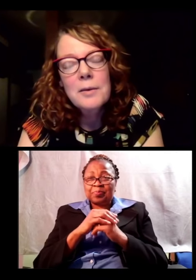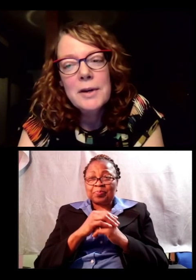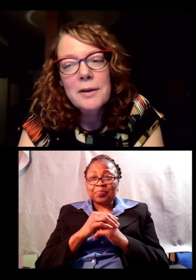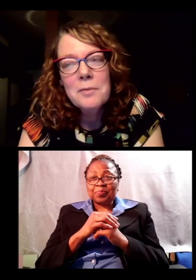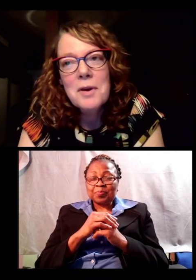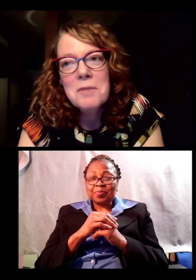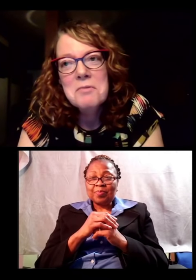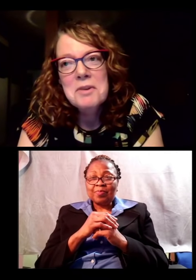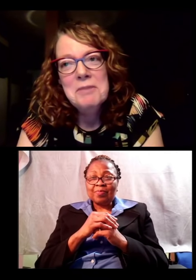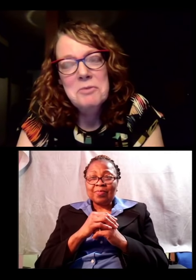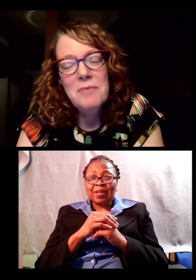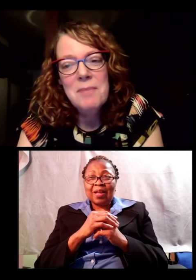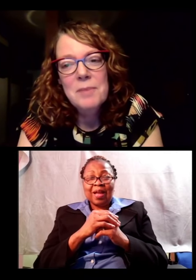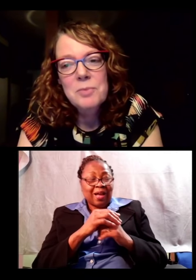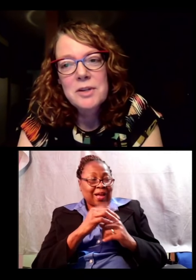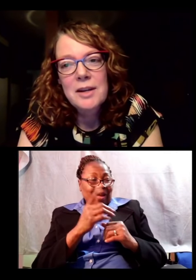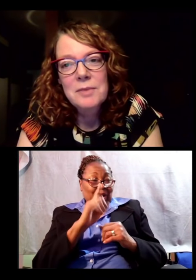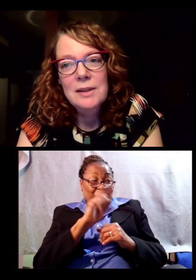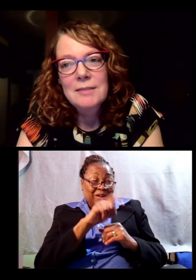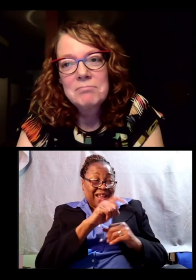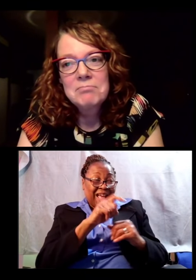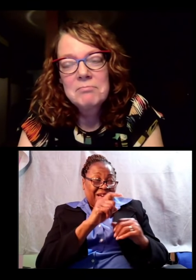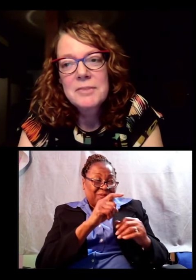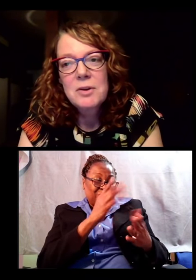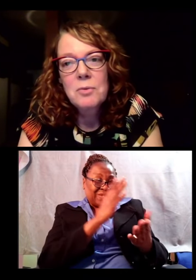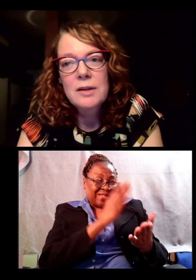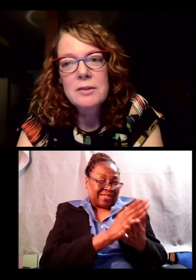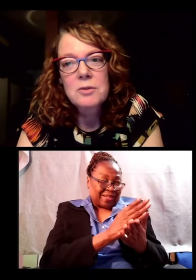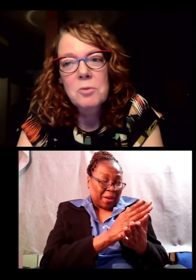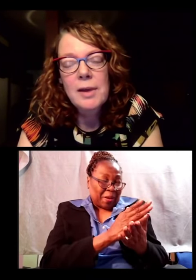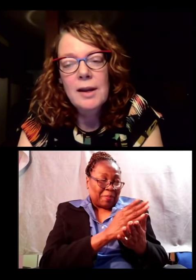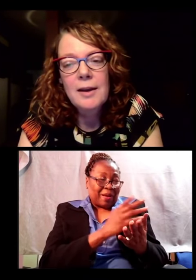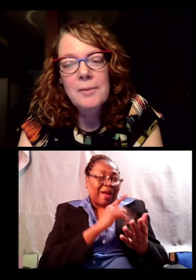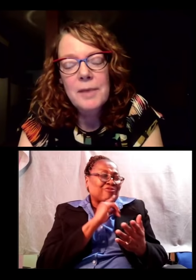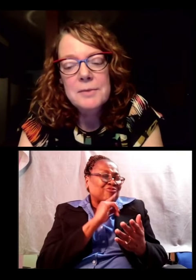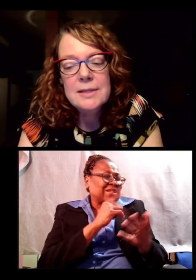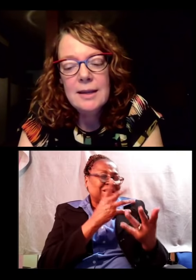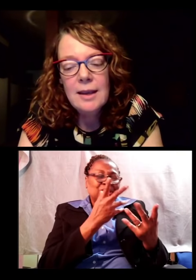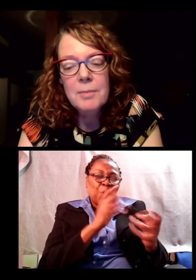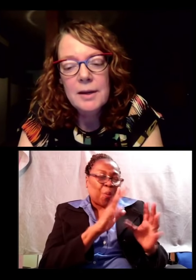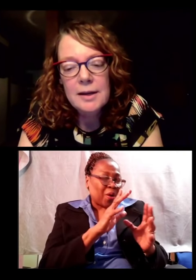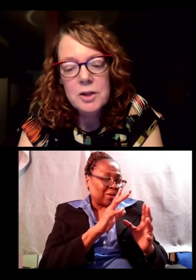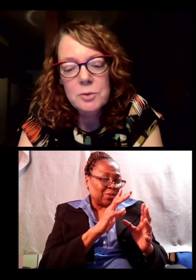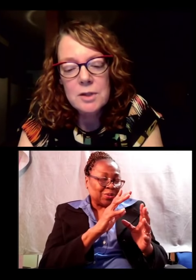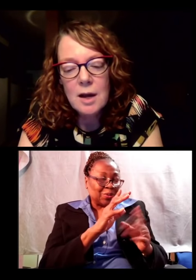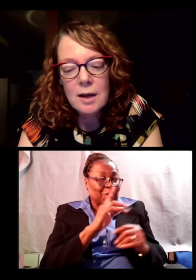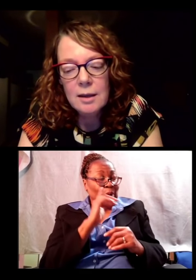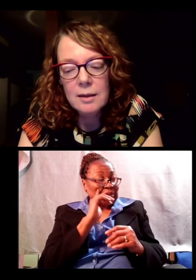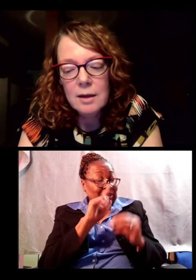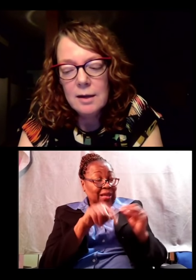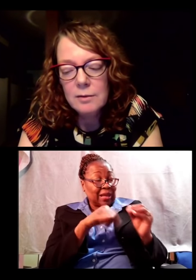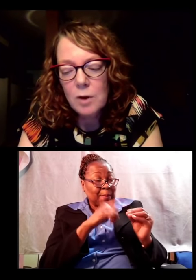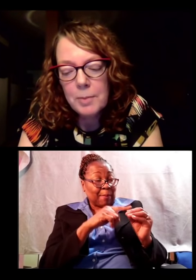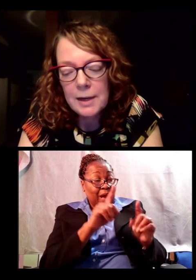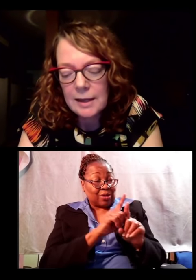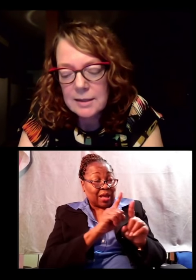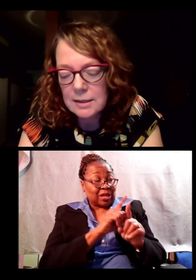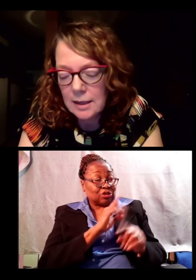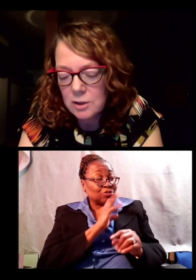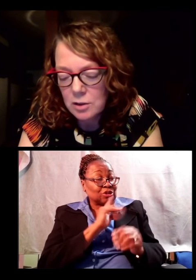You know, we're gonna have to wrap up, which I really don't want to do, but I was thinking about, as you were talking, the kind